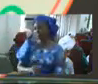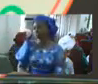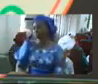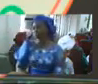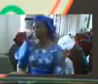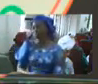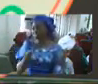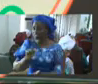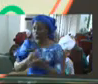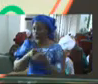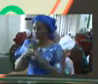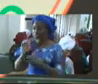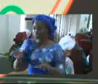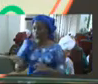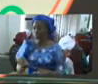funny.